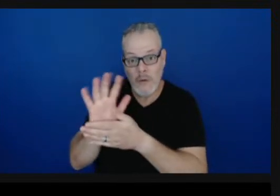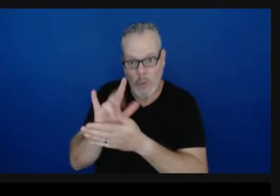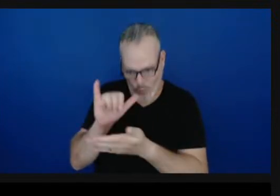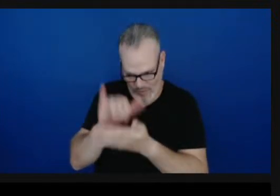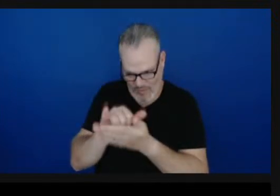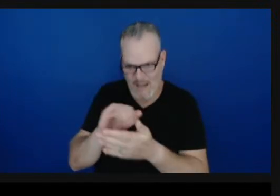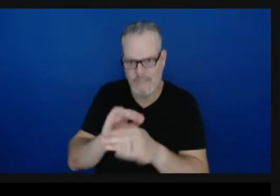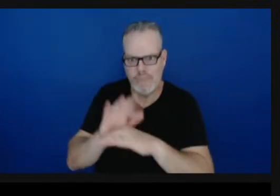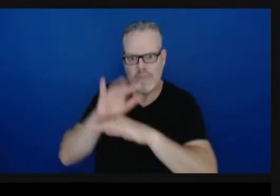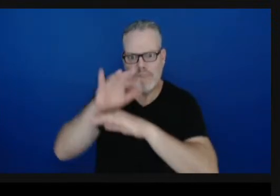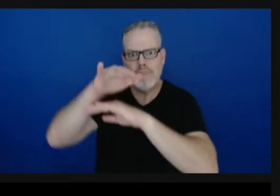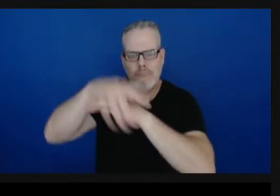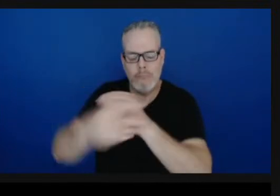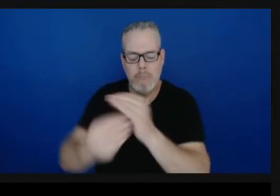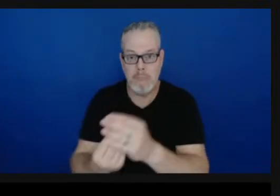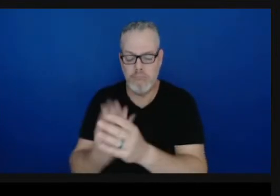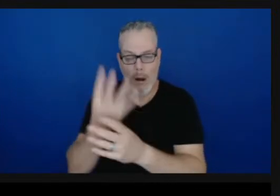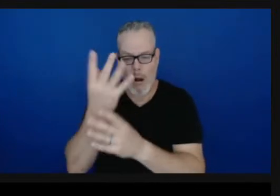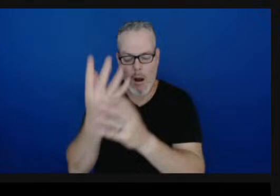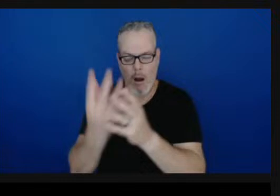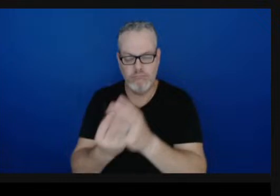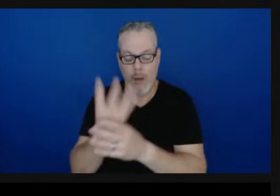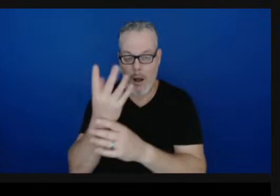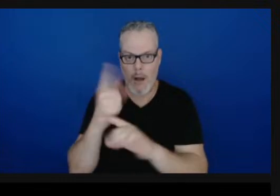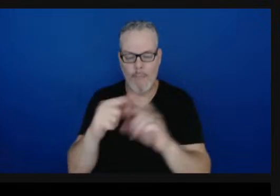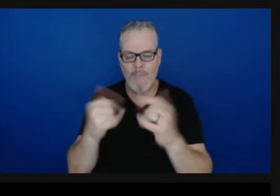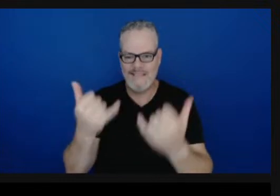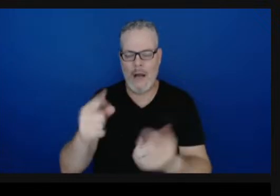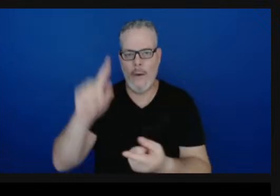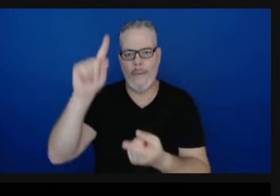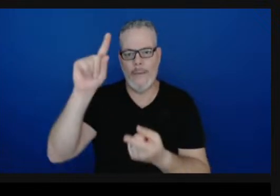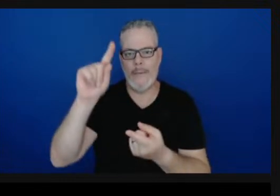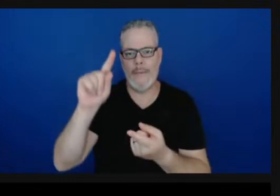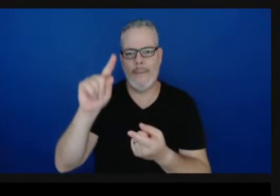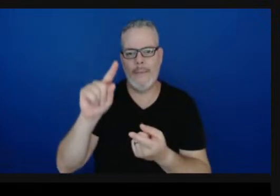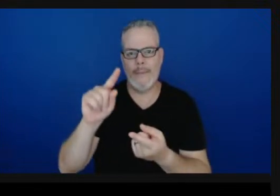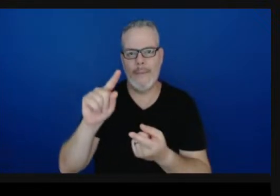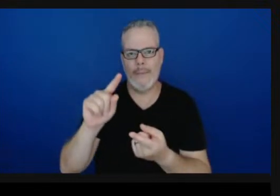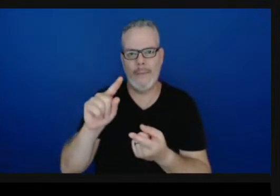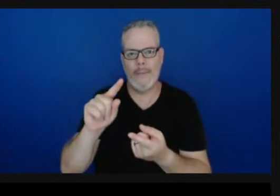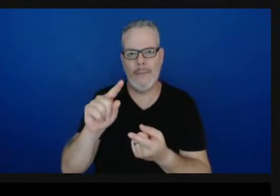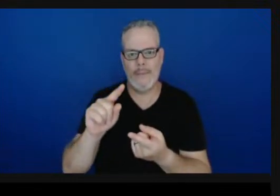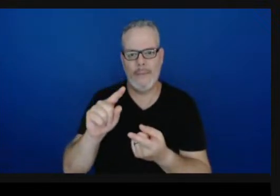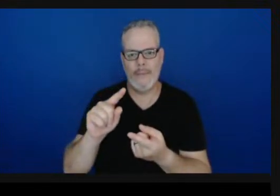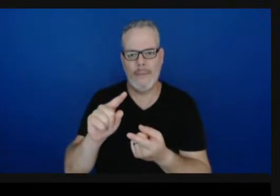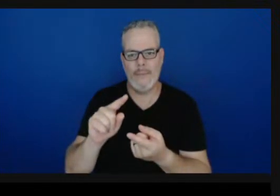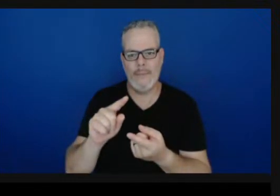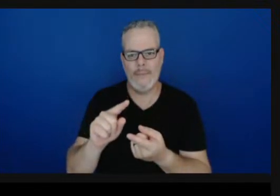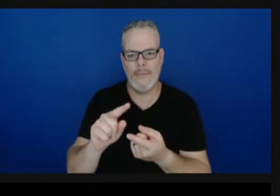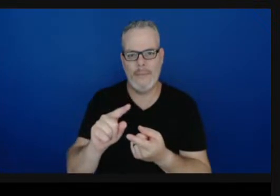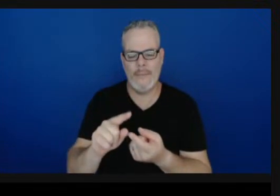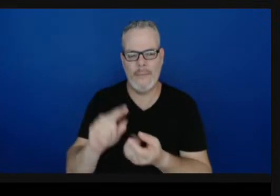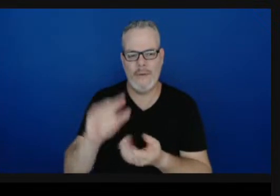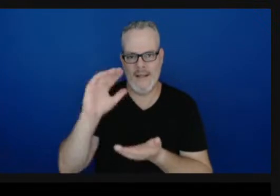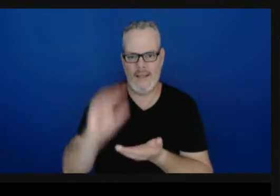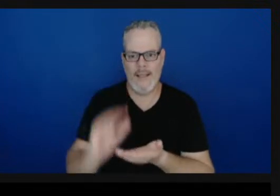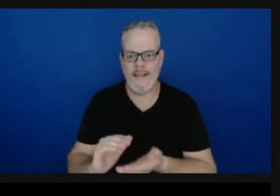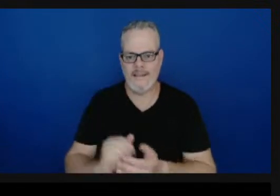high, and here it's quite a bit less. Small flows, maybe getting about this far, as you can tell in here.